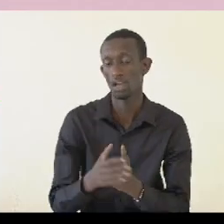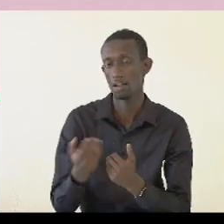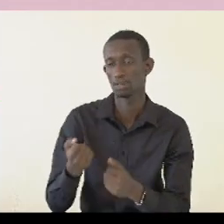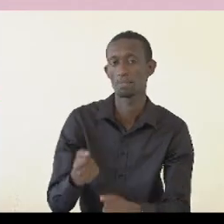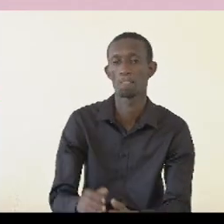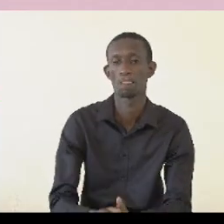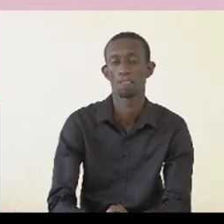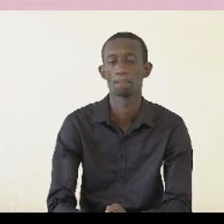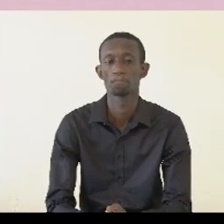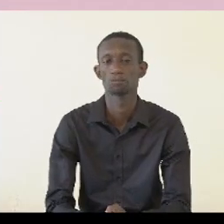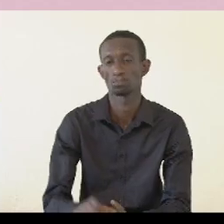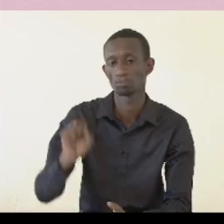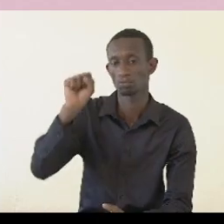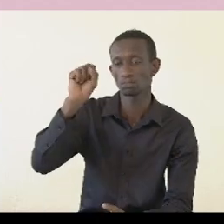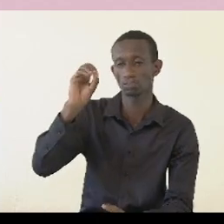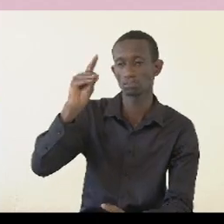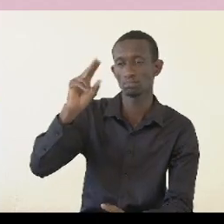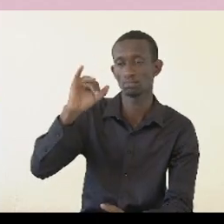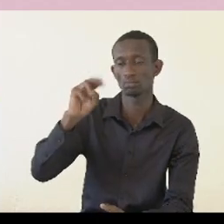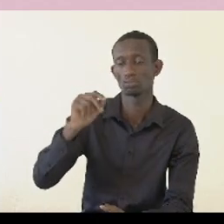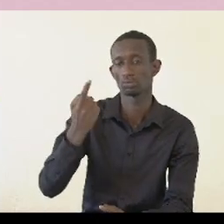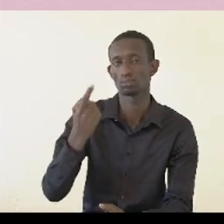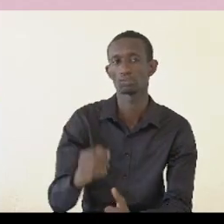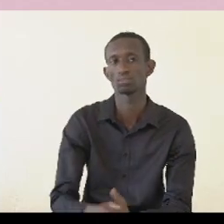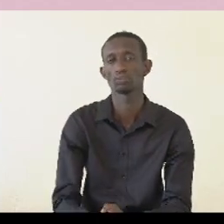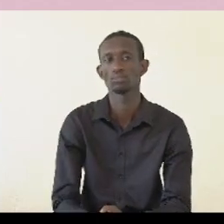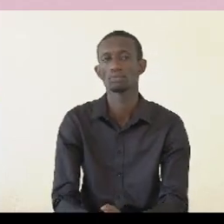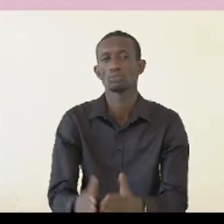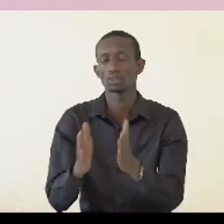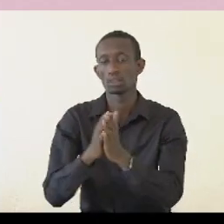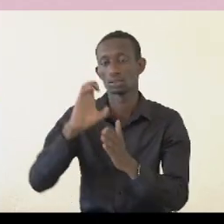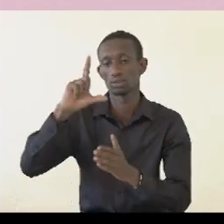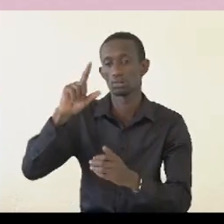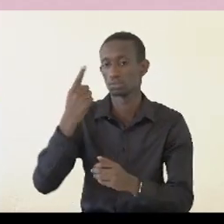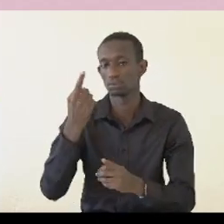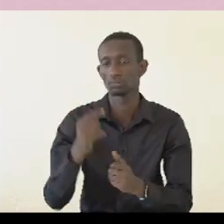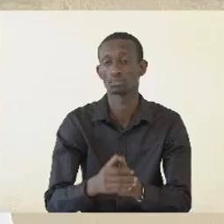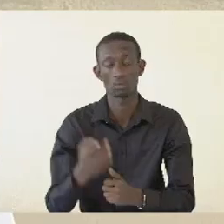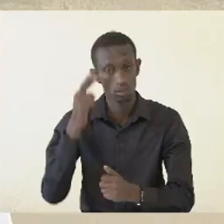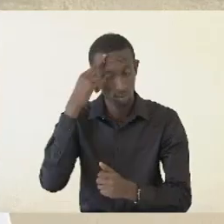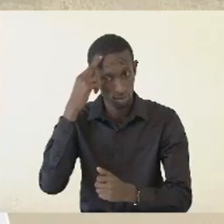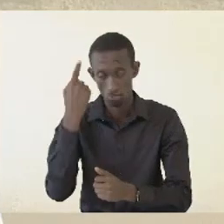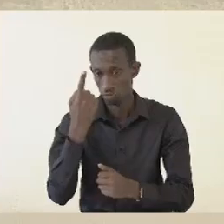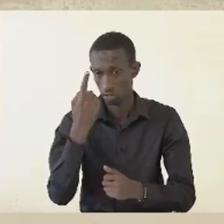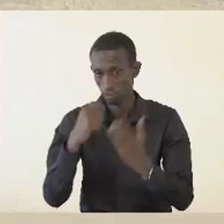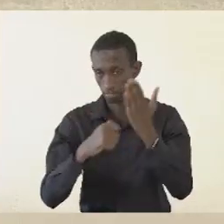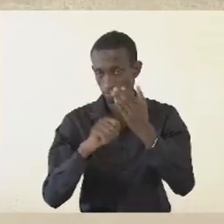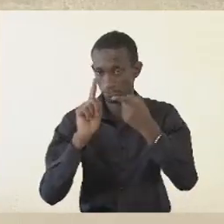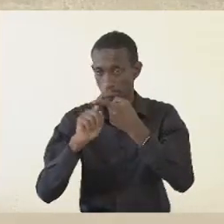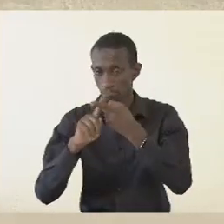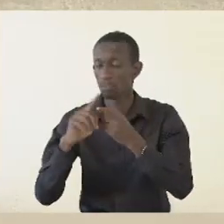with 1 and Cl with 1. Remember, it is 1 positive and 1